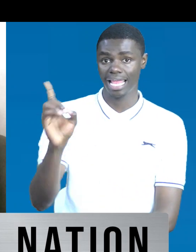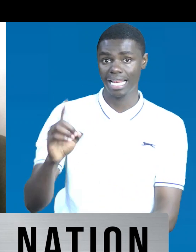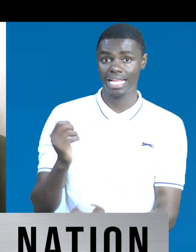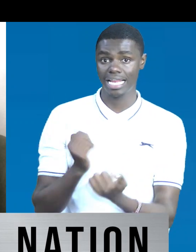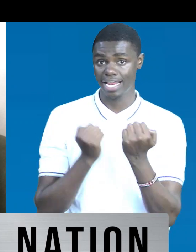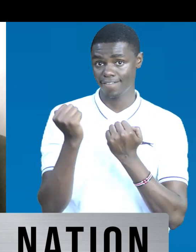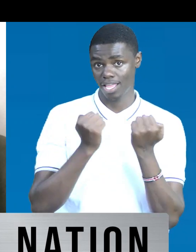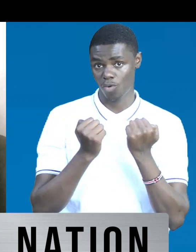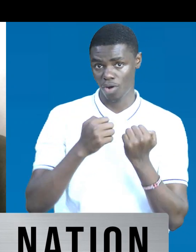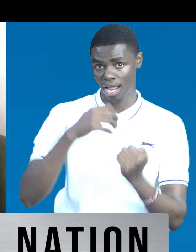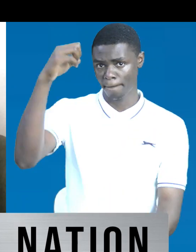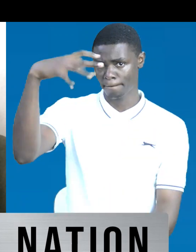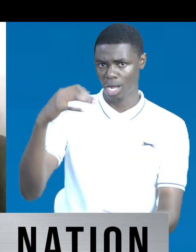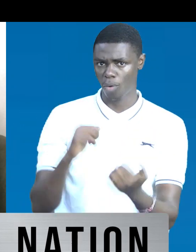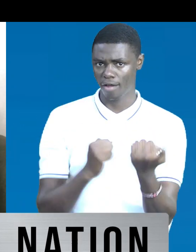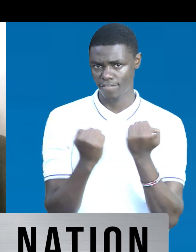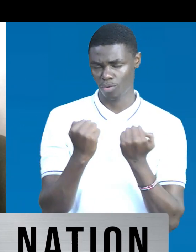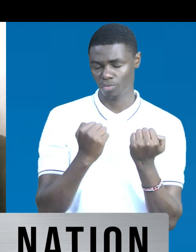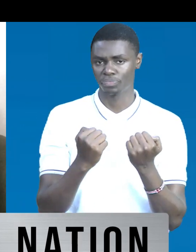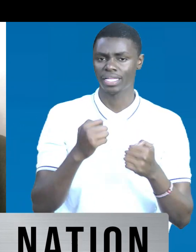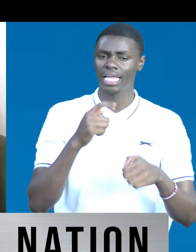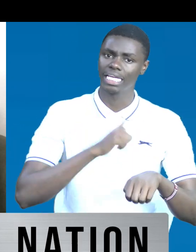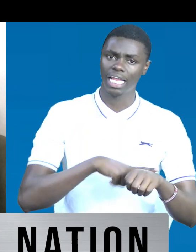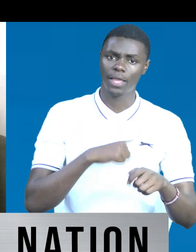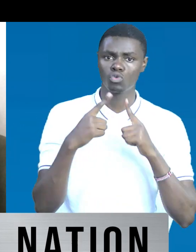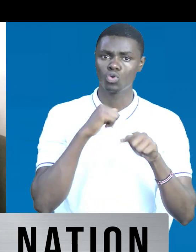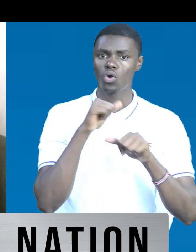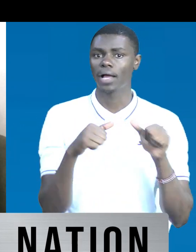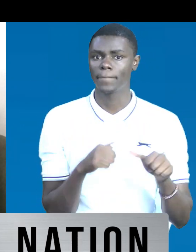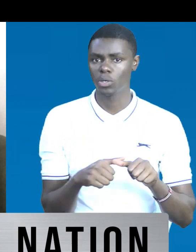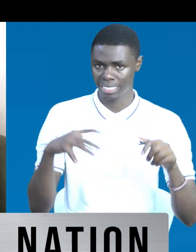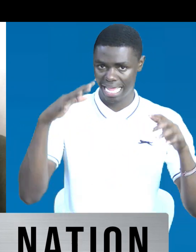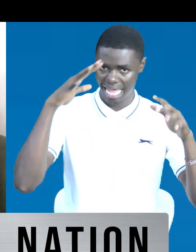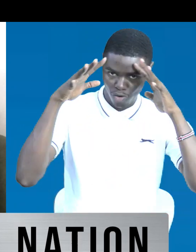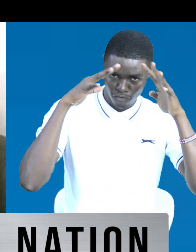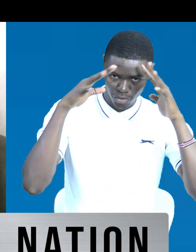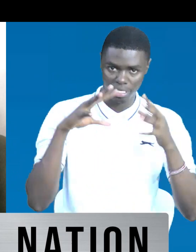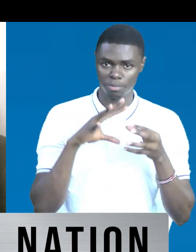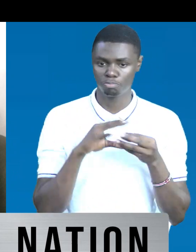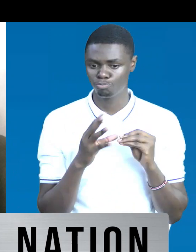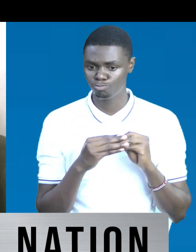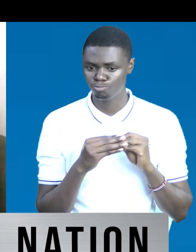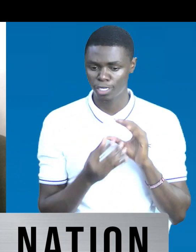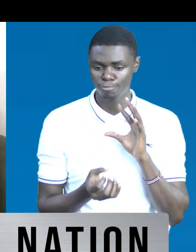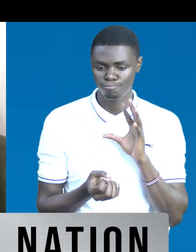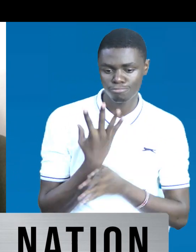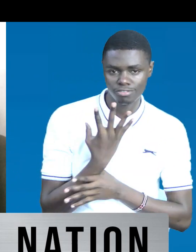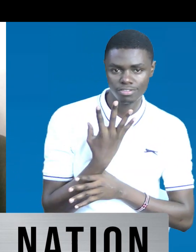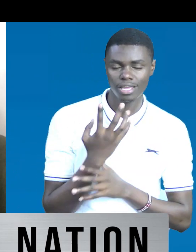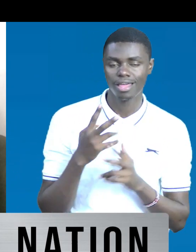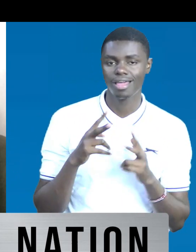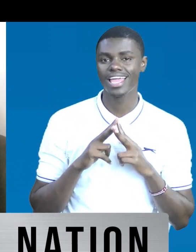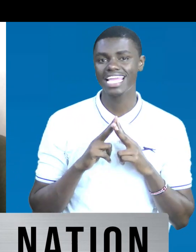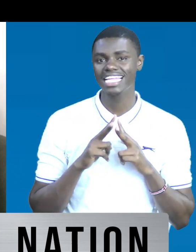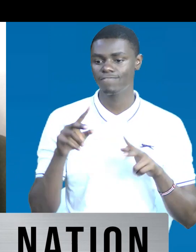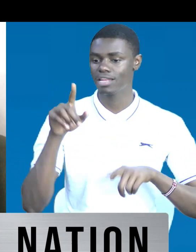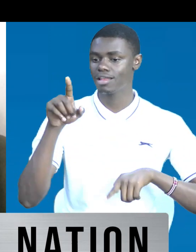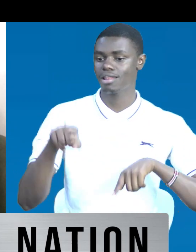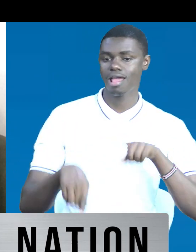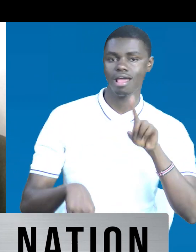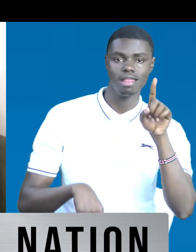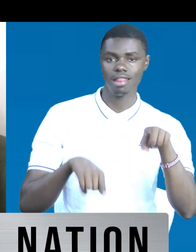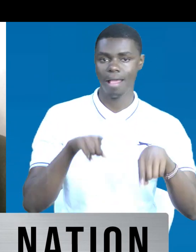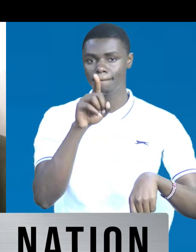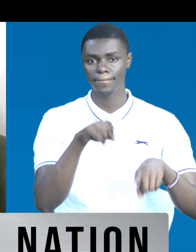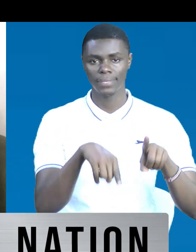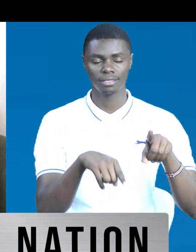You know, when you talk about innovation and in the invention, it's very dynamic.